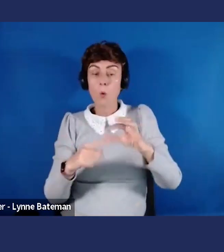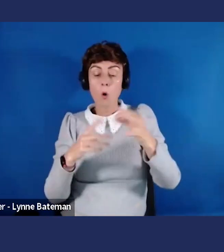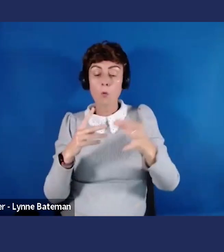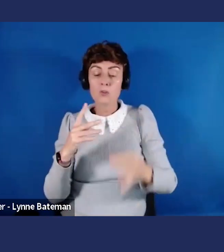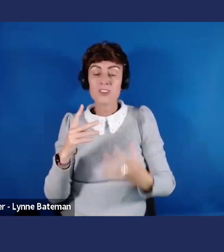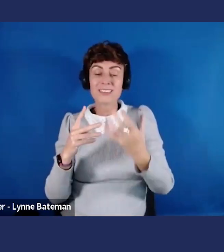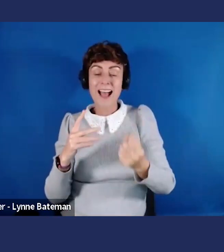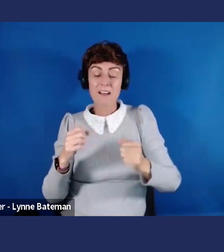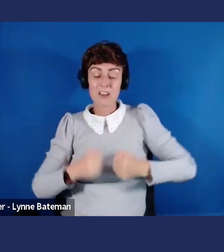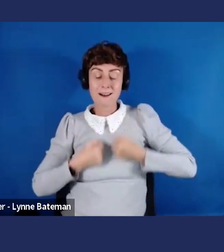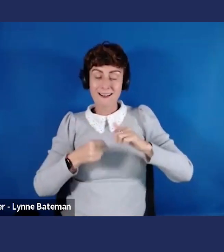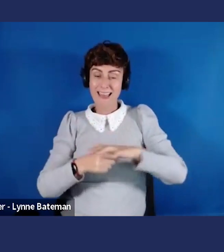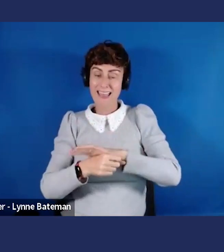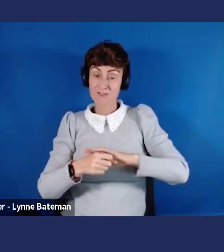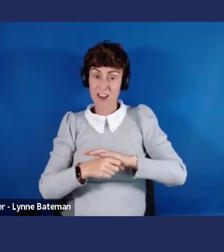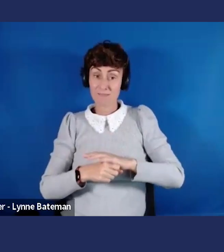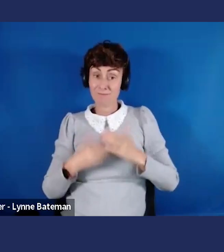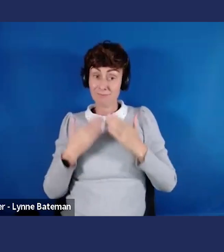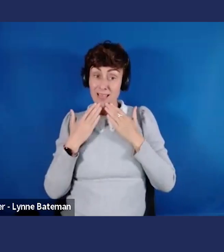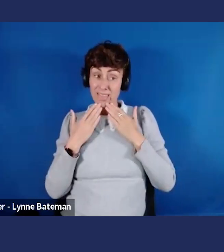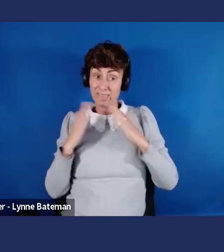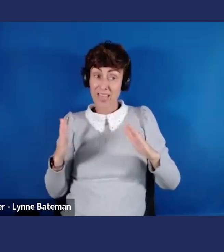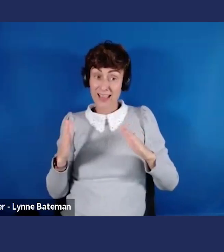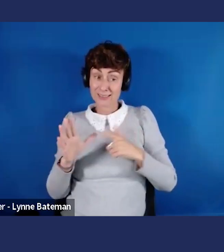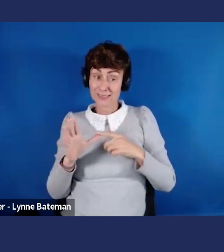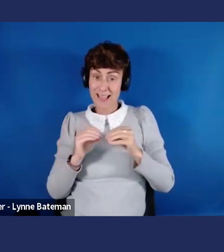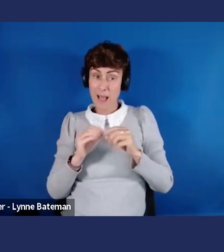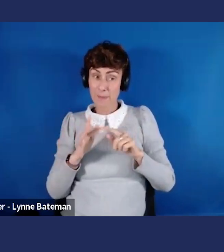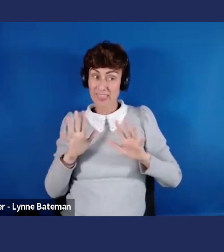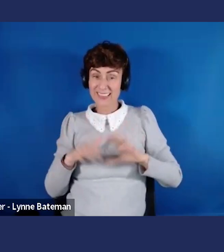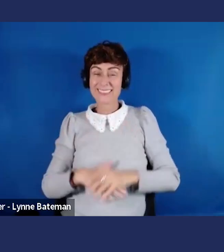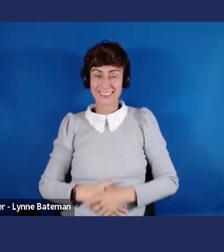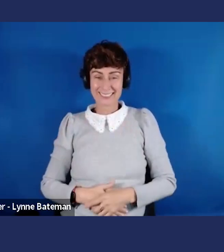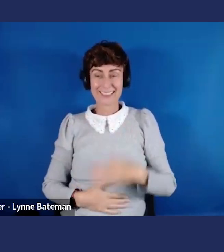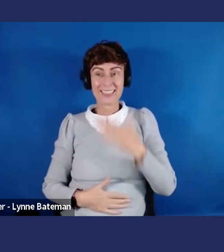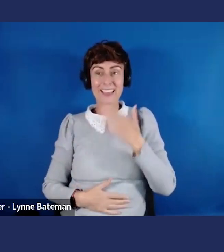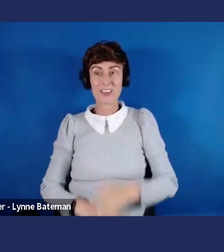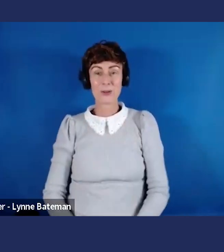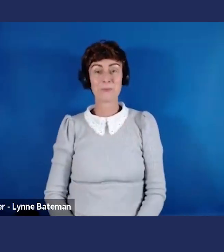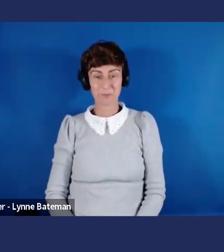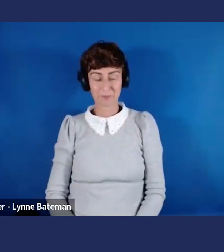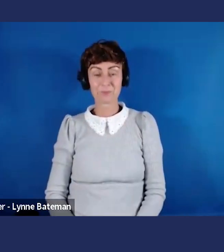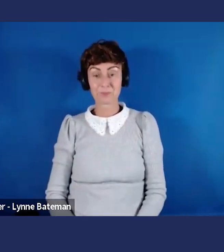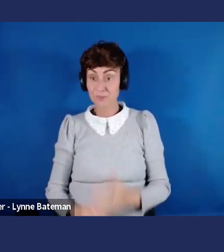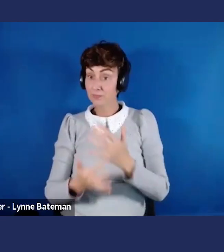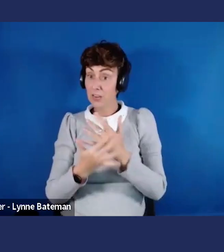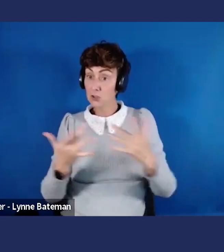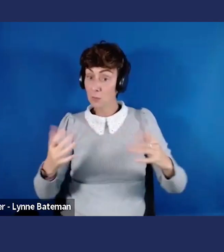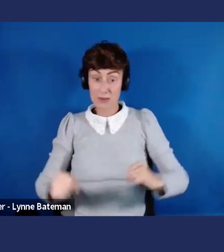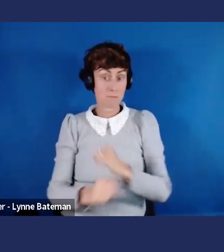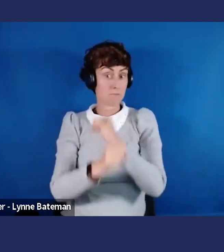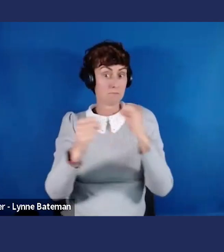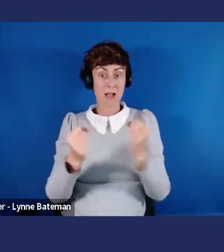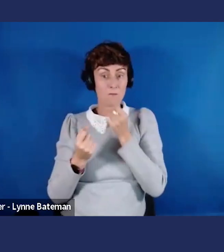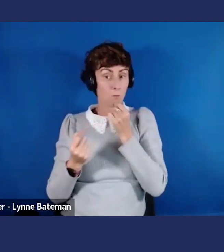time. Thanks, Abby. I think I can hand over to you now. Thanks, Kieran. So many powerful messages in